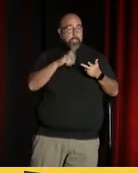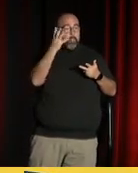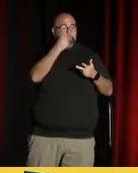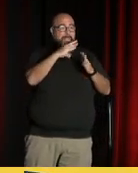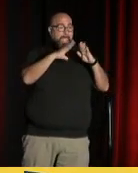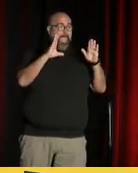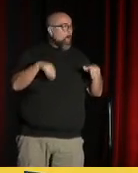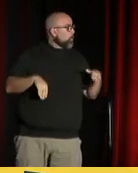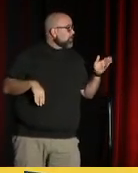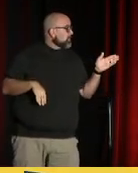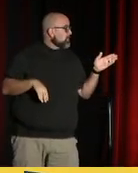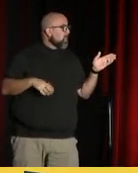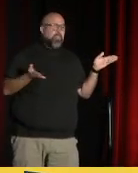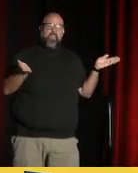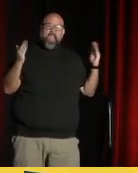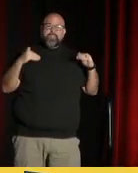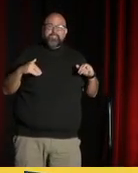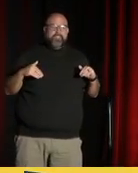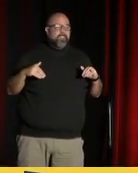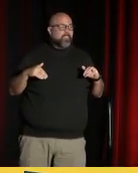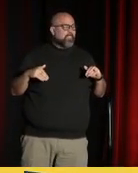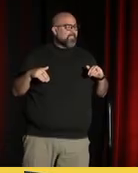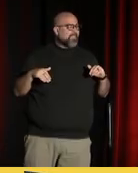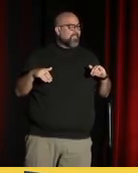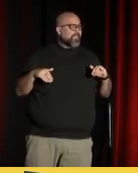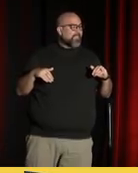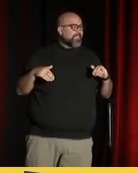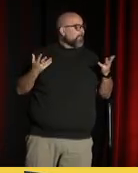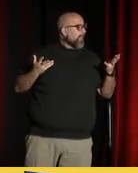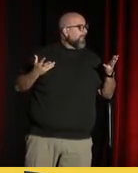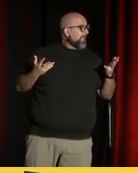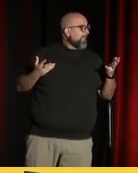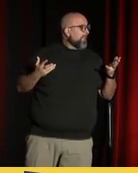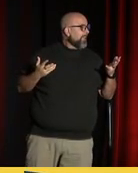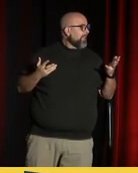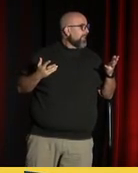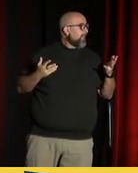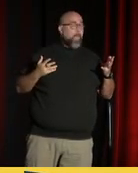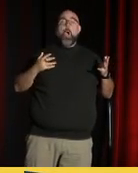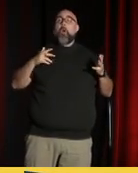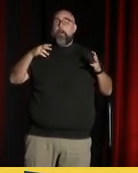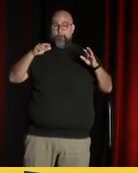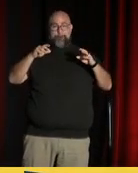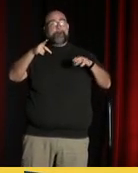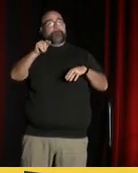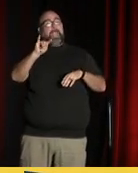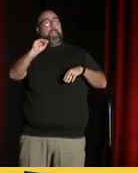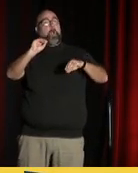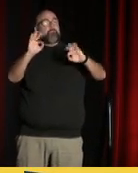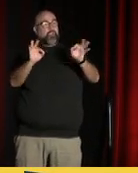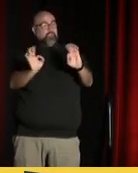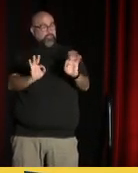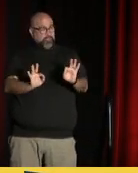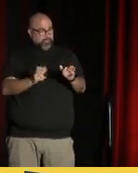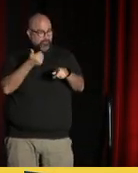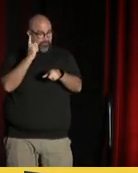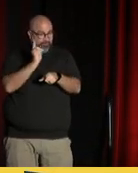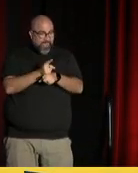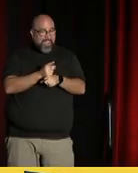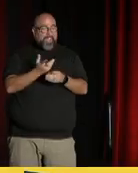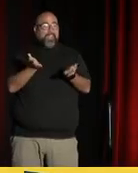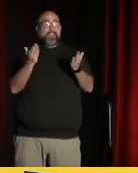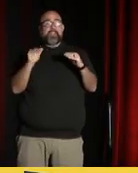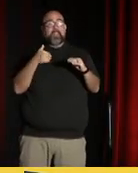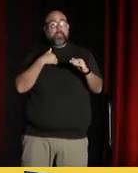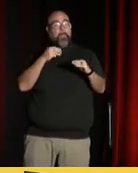House. What's on the next page? What is it? Patio furniture, good. We've got